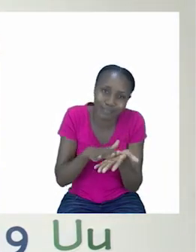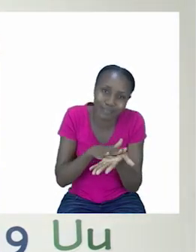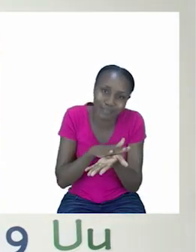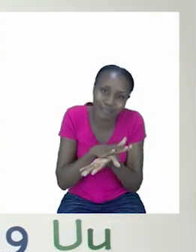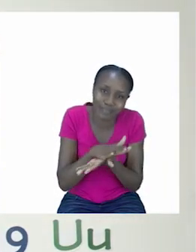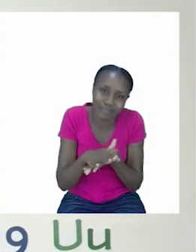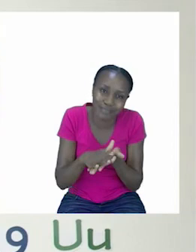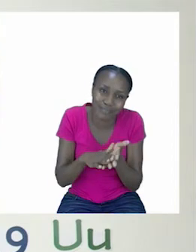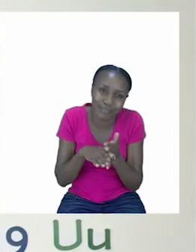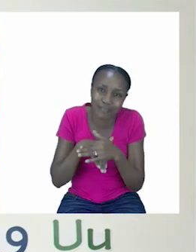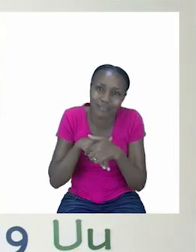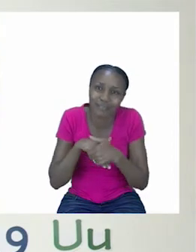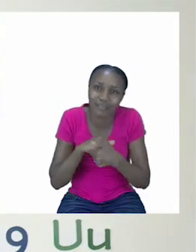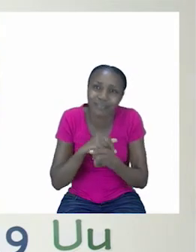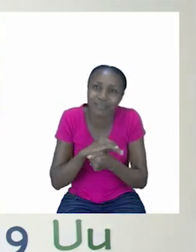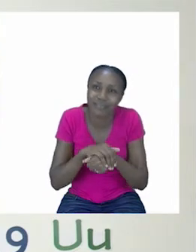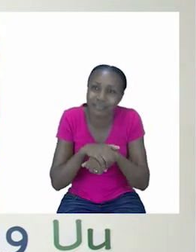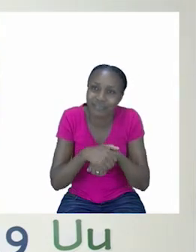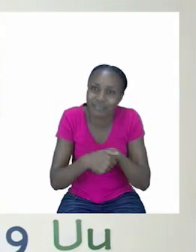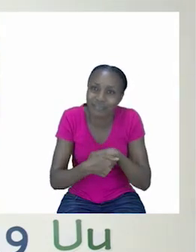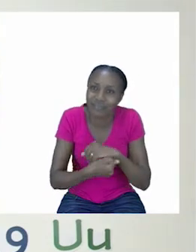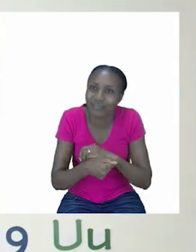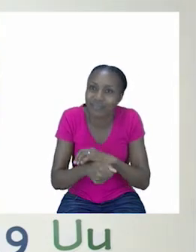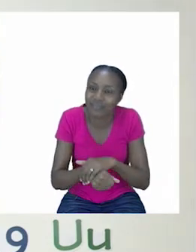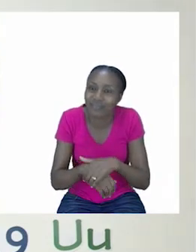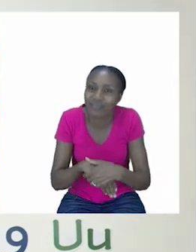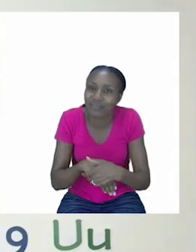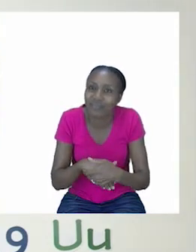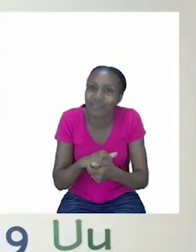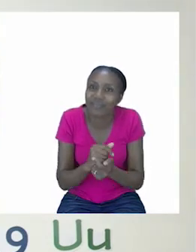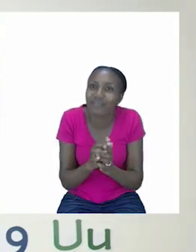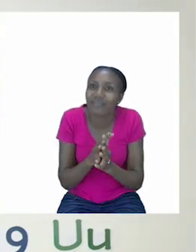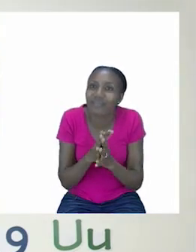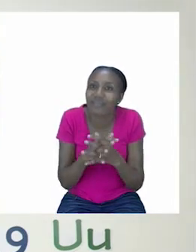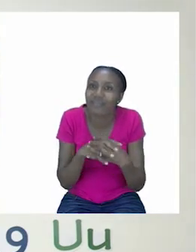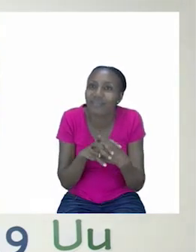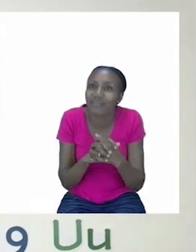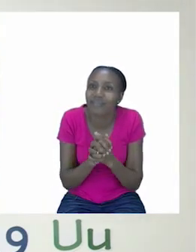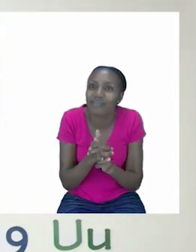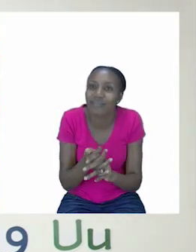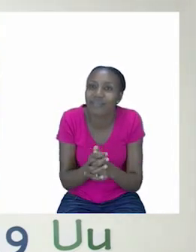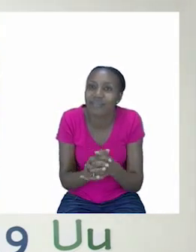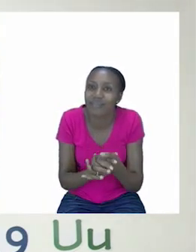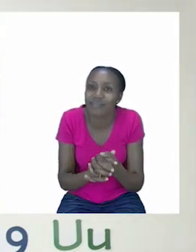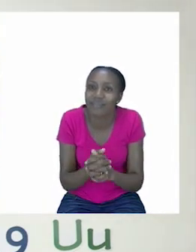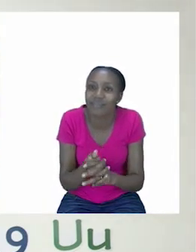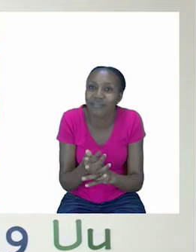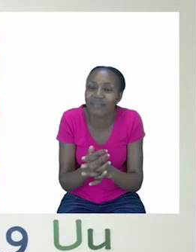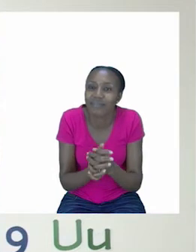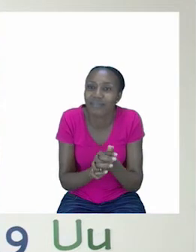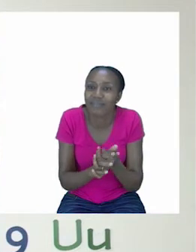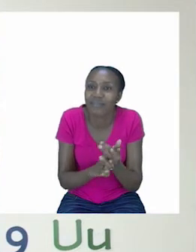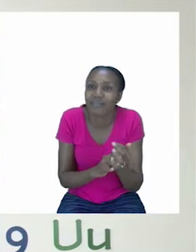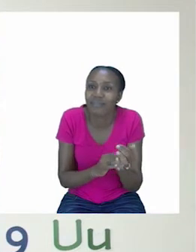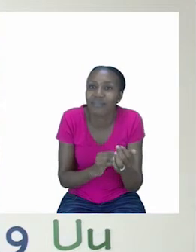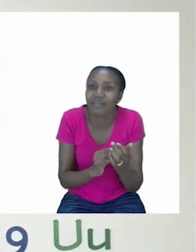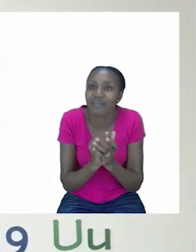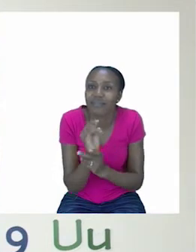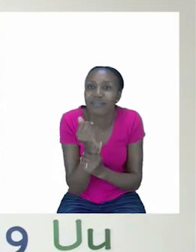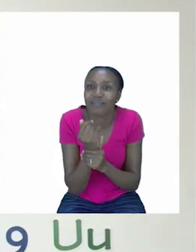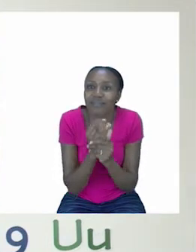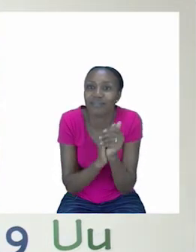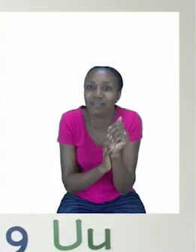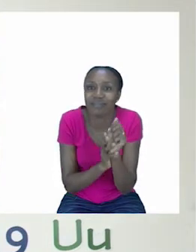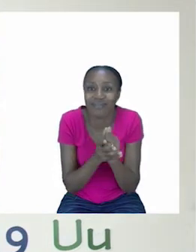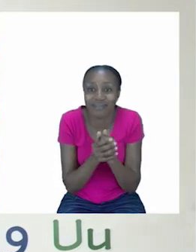inside, round and round, in between, and on our wrists.